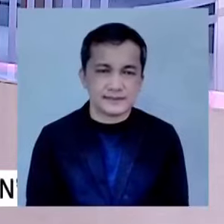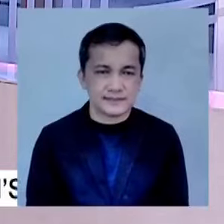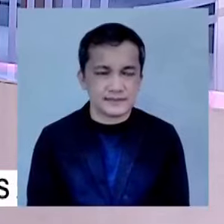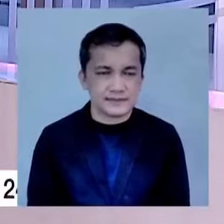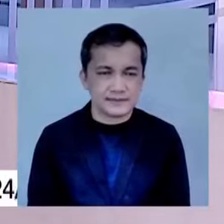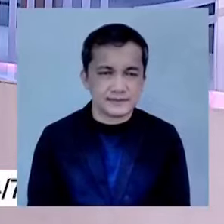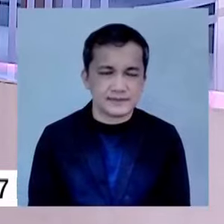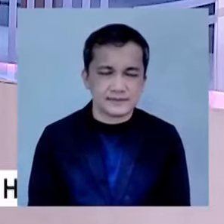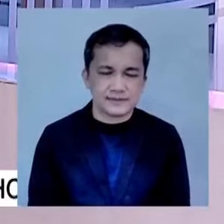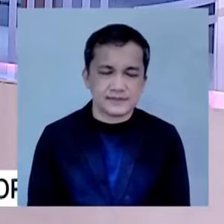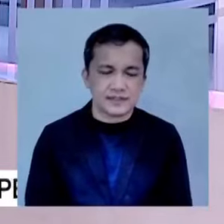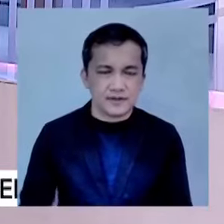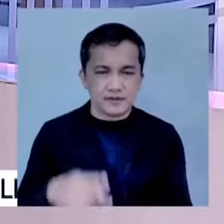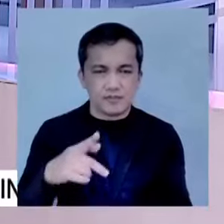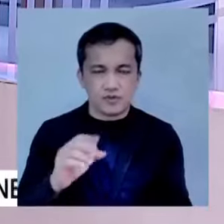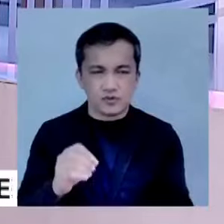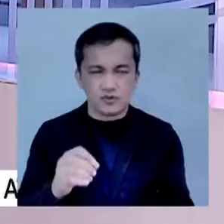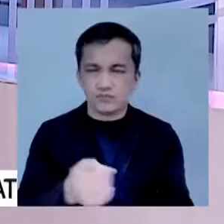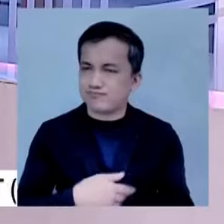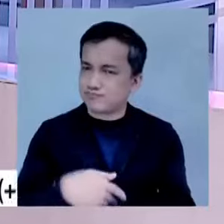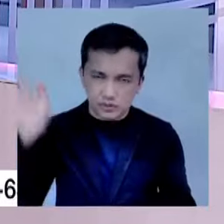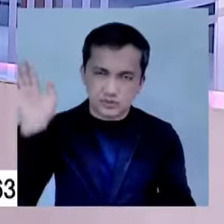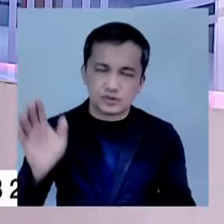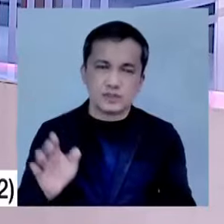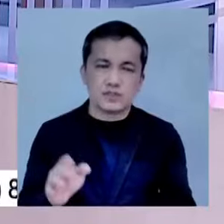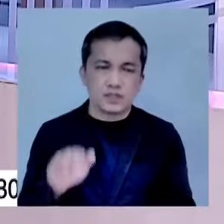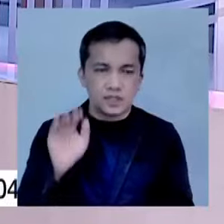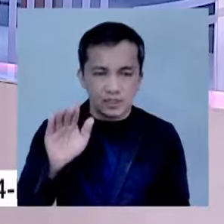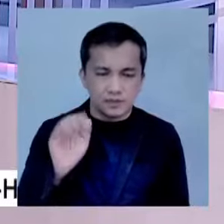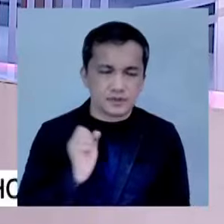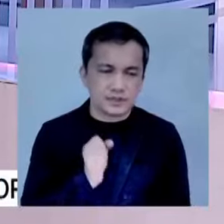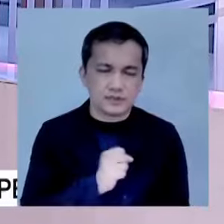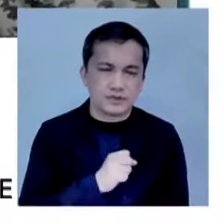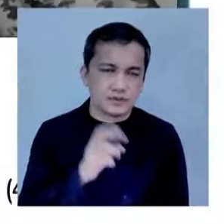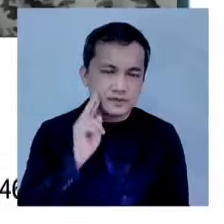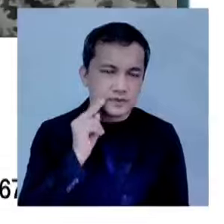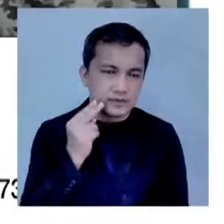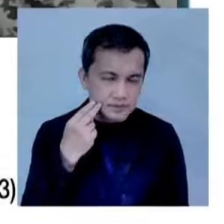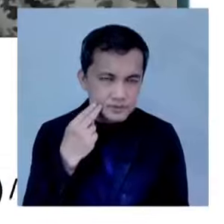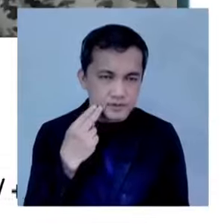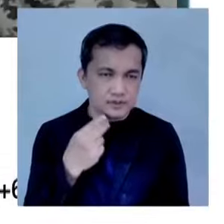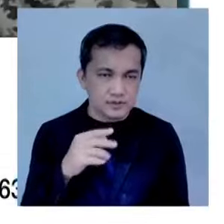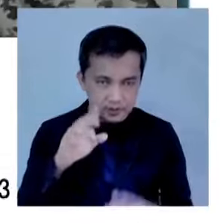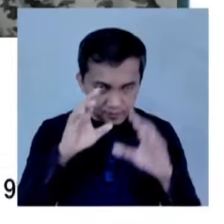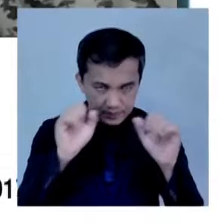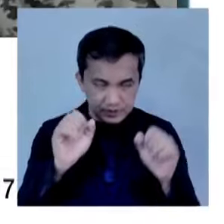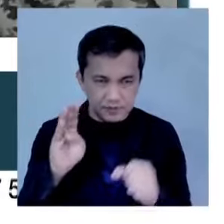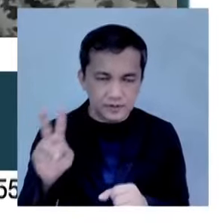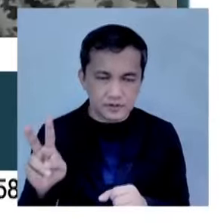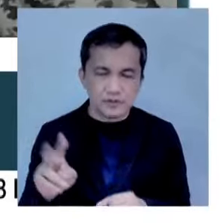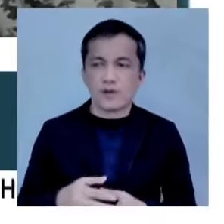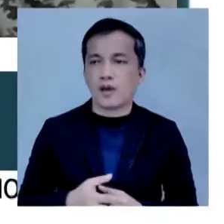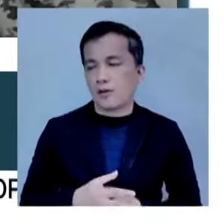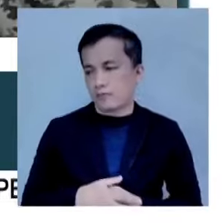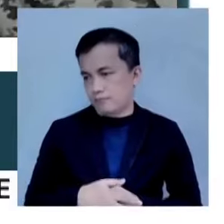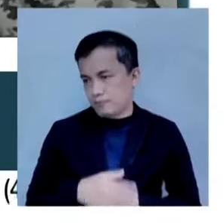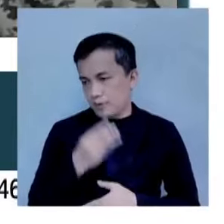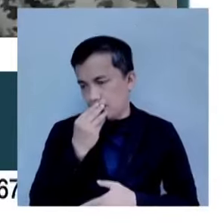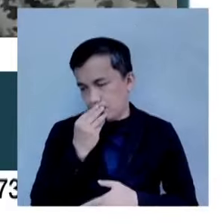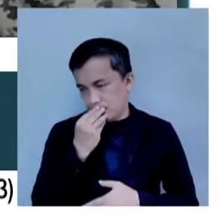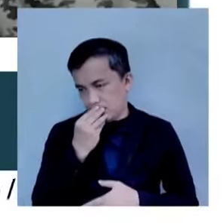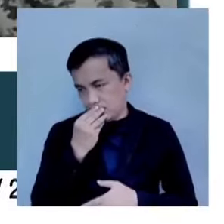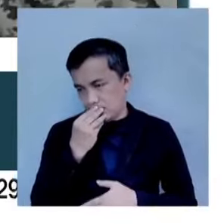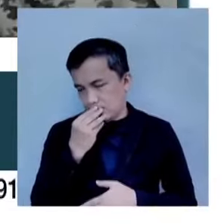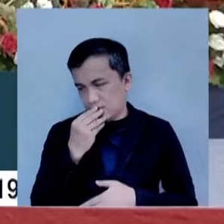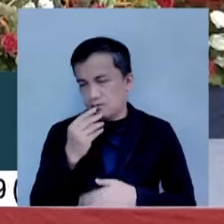kick Poe goes out immediately. That's the appeal of Senator Riso Ontiveros as President Marcos remains mum on the rise of illegal POGOs